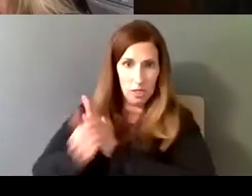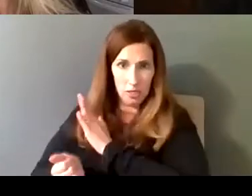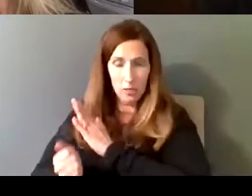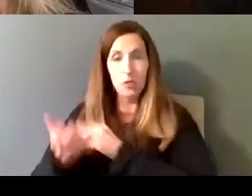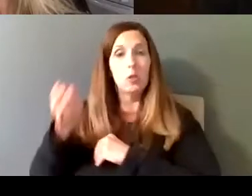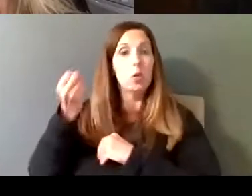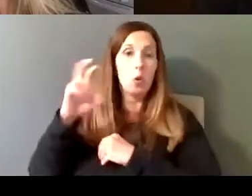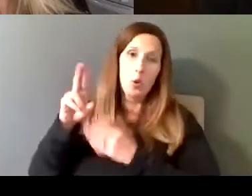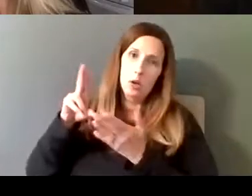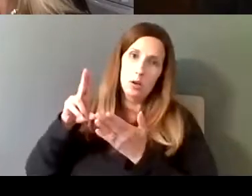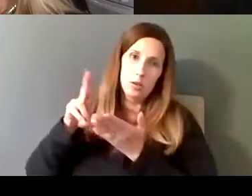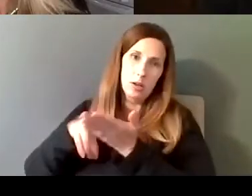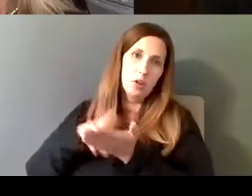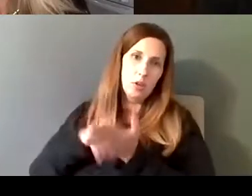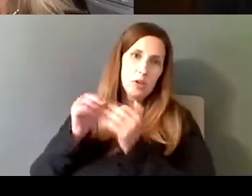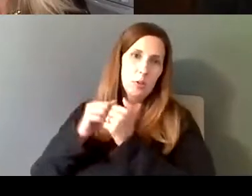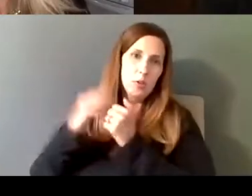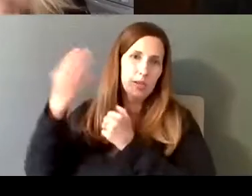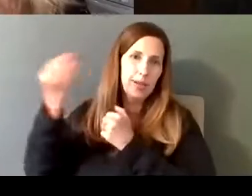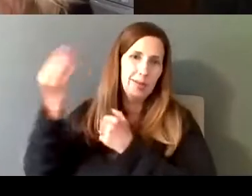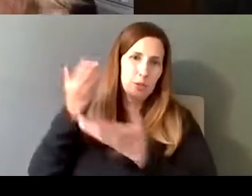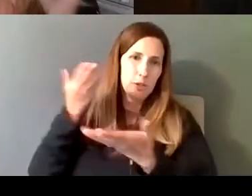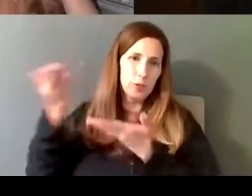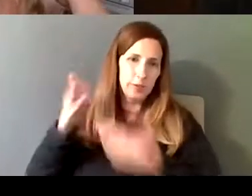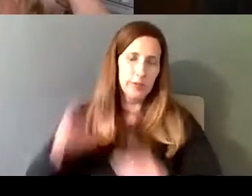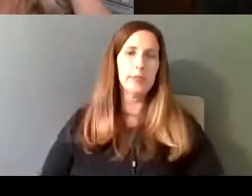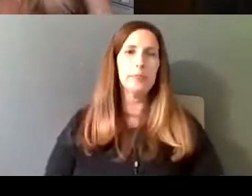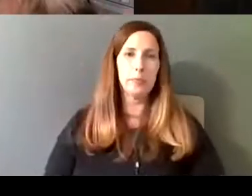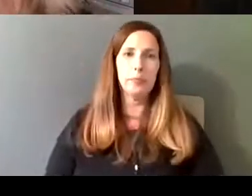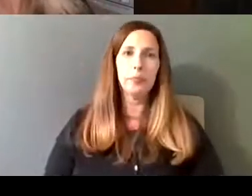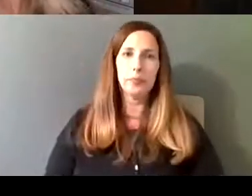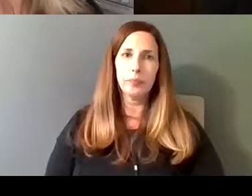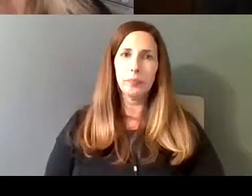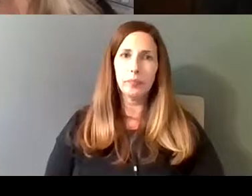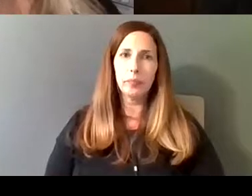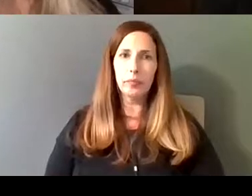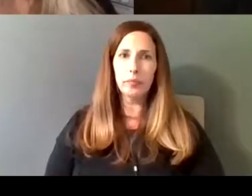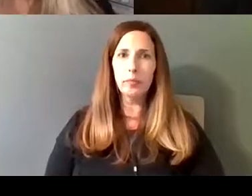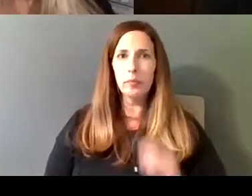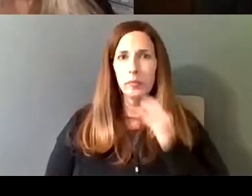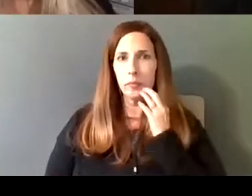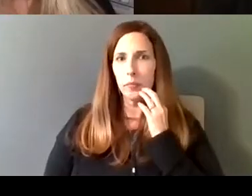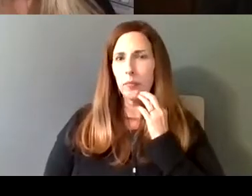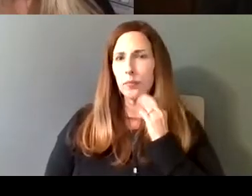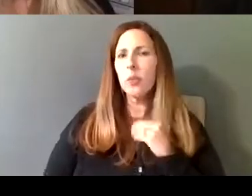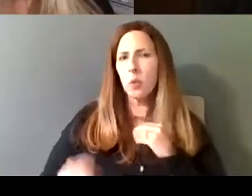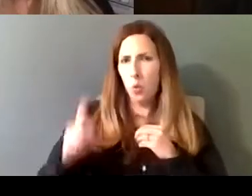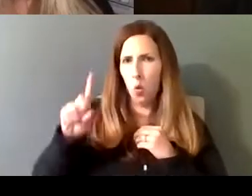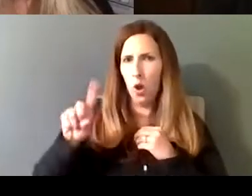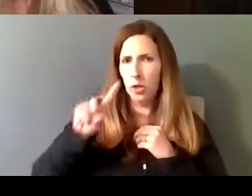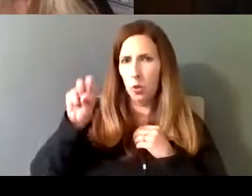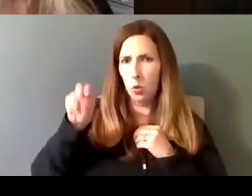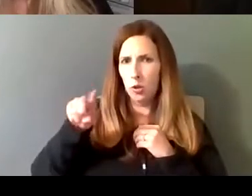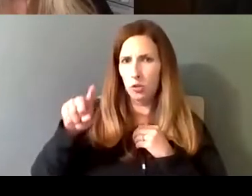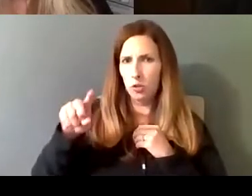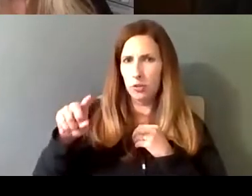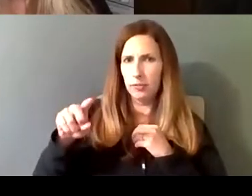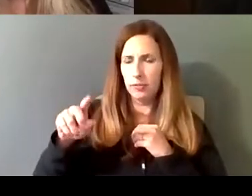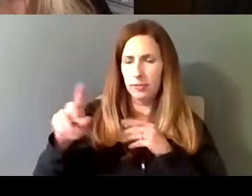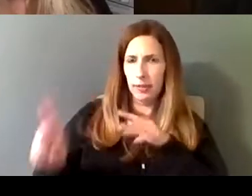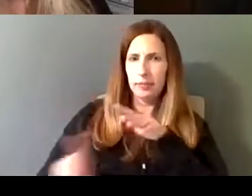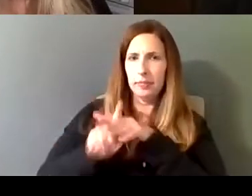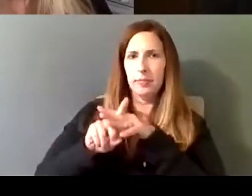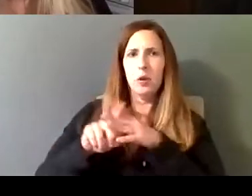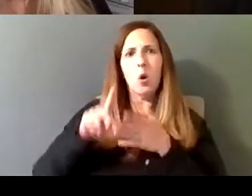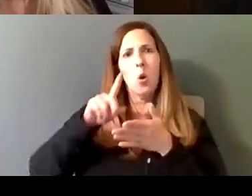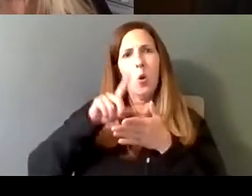with an outside service. So one of the questions that came in was, what is the process for translation